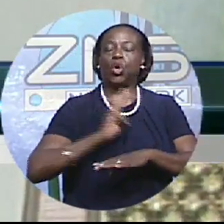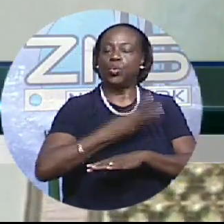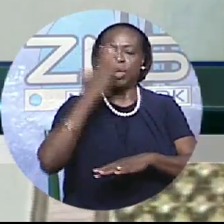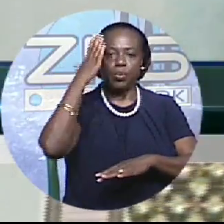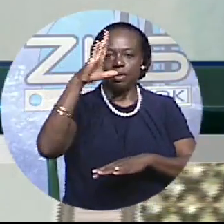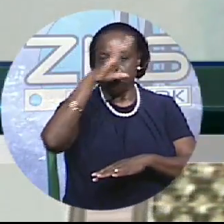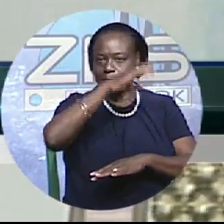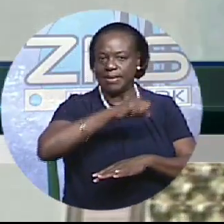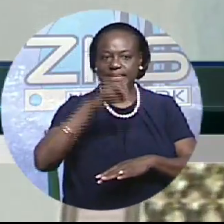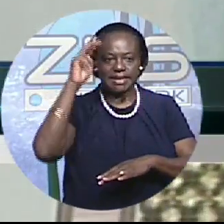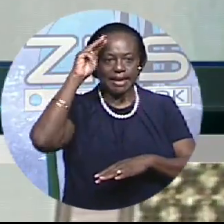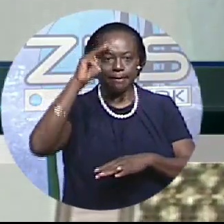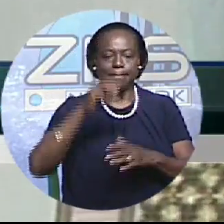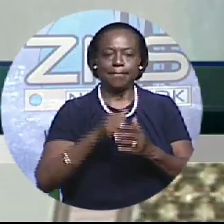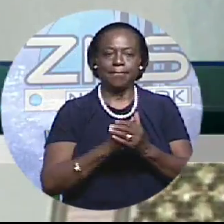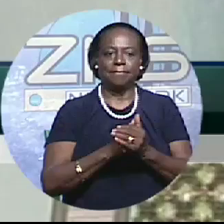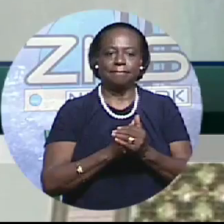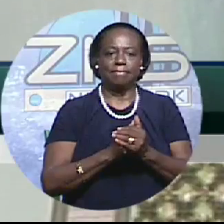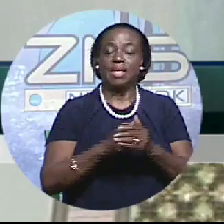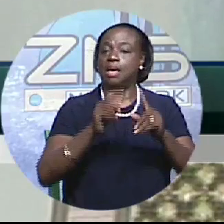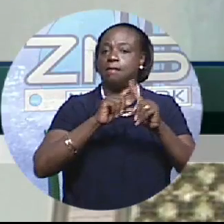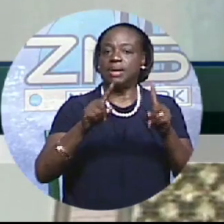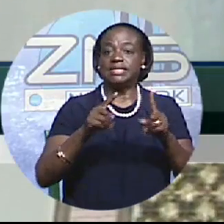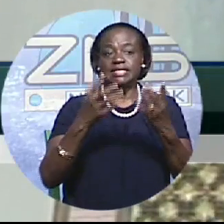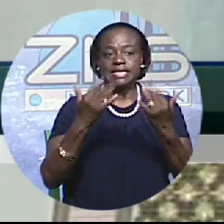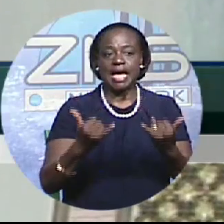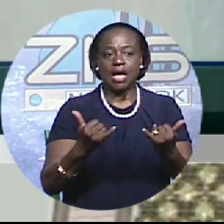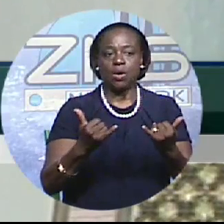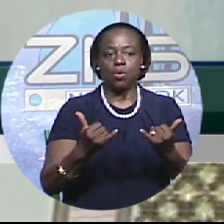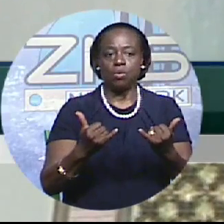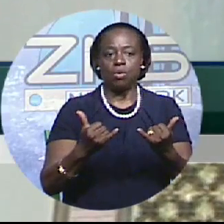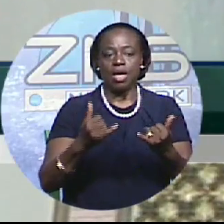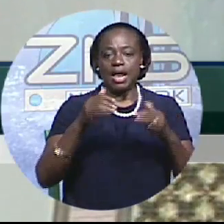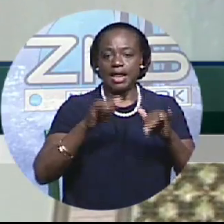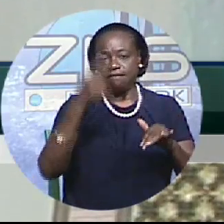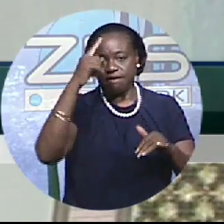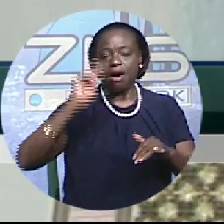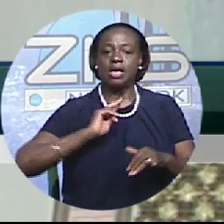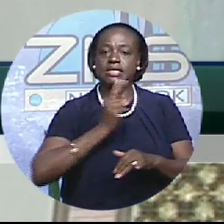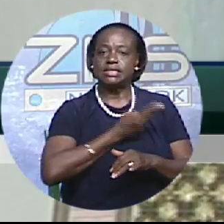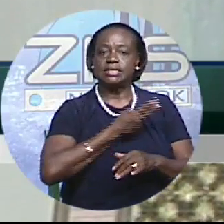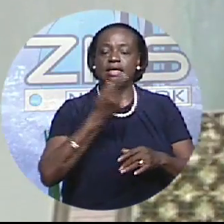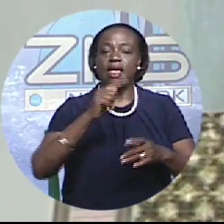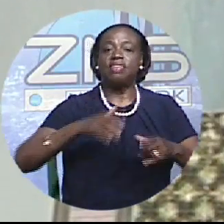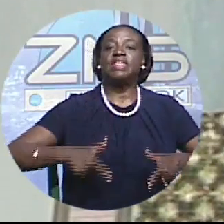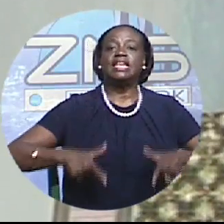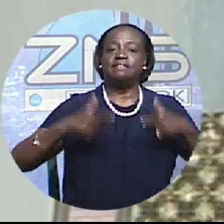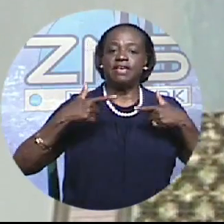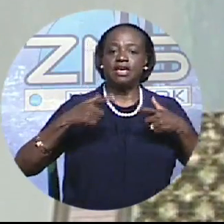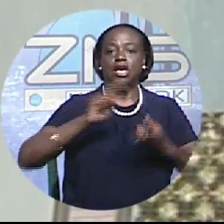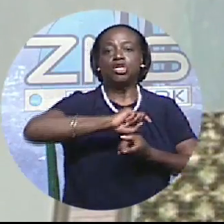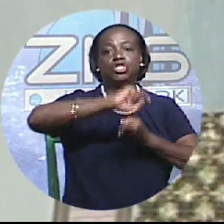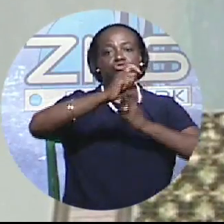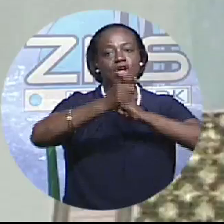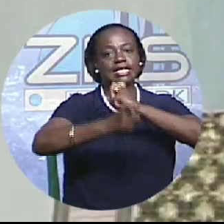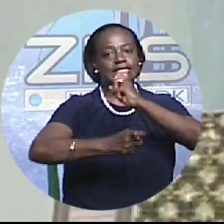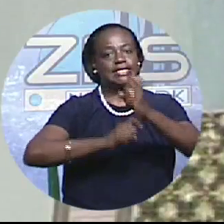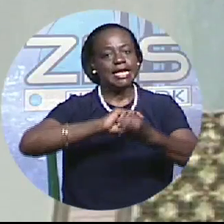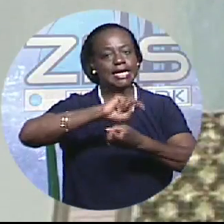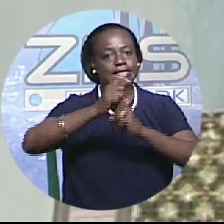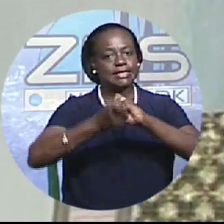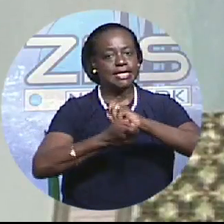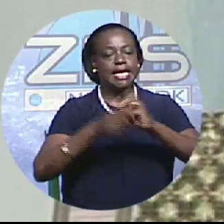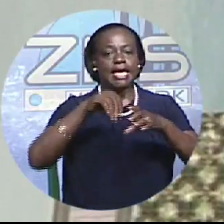him. But it is now left for us, the living, to translate into our